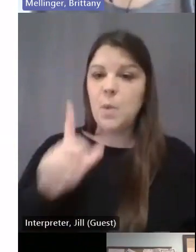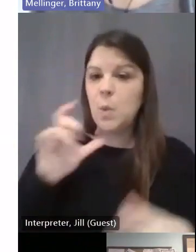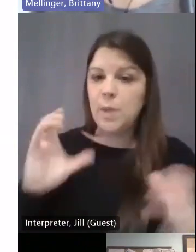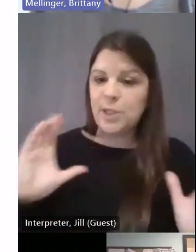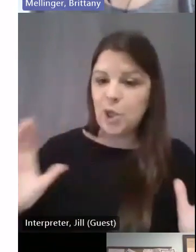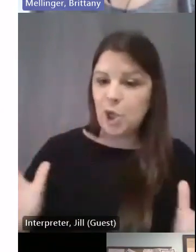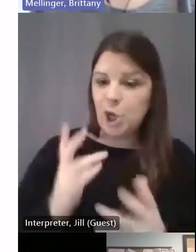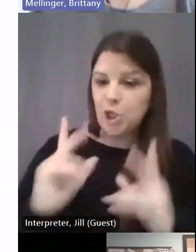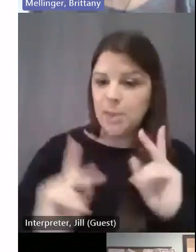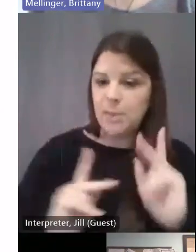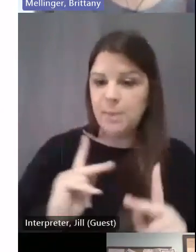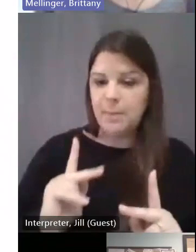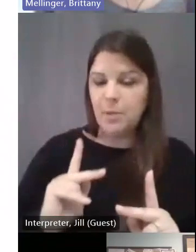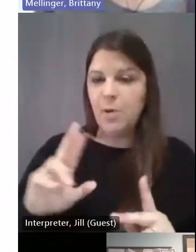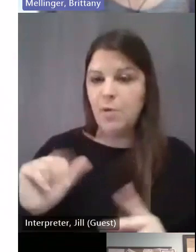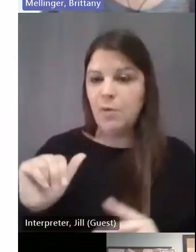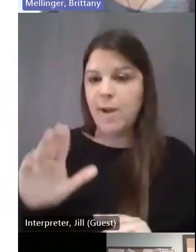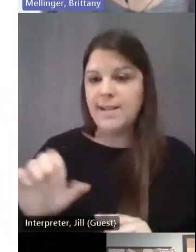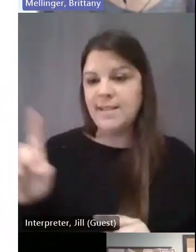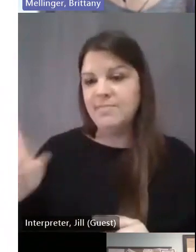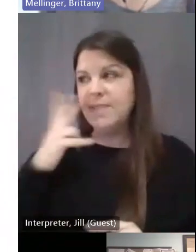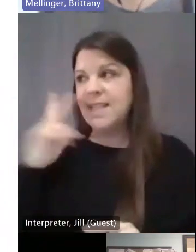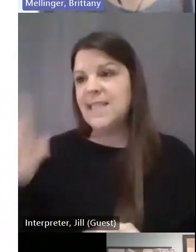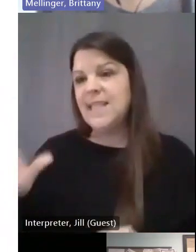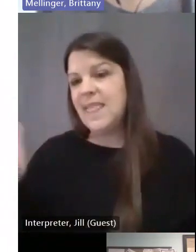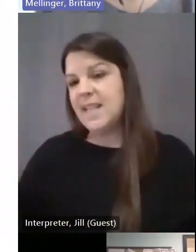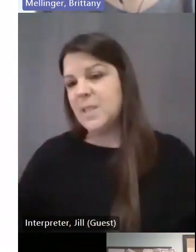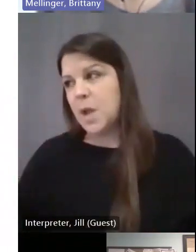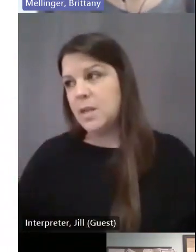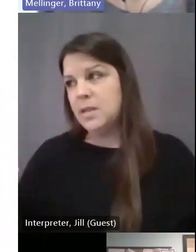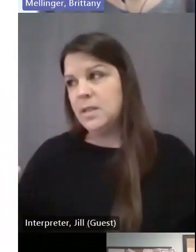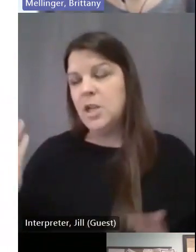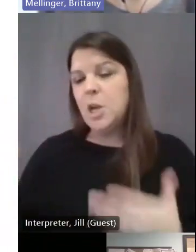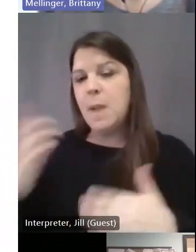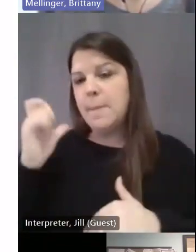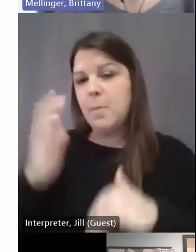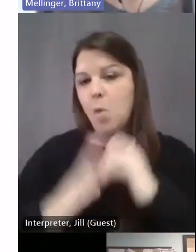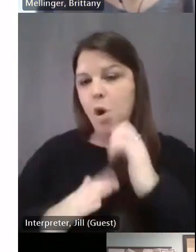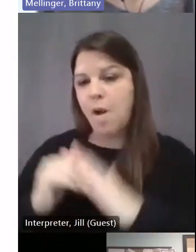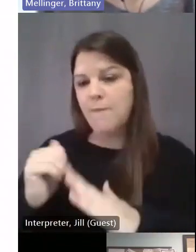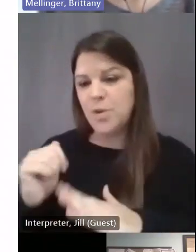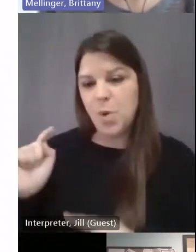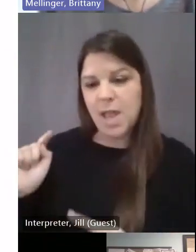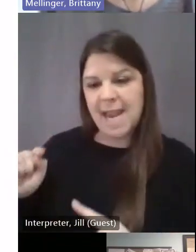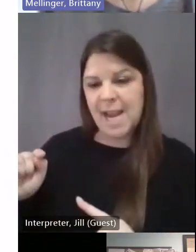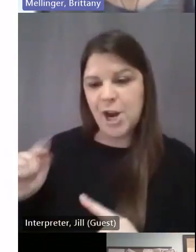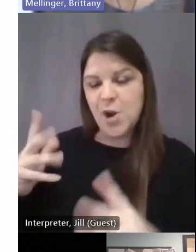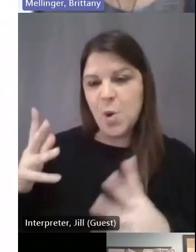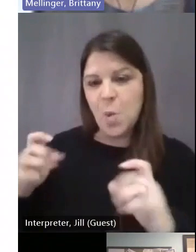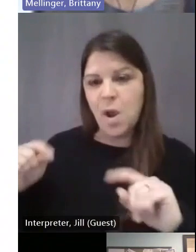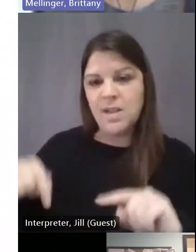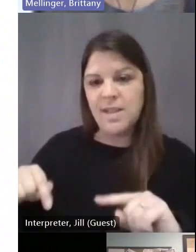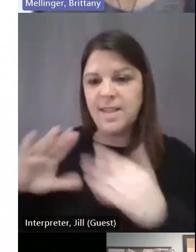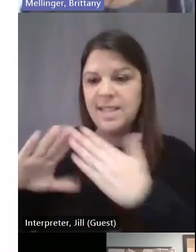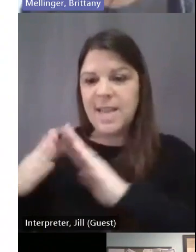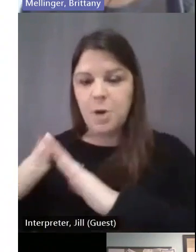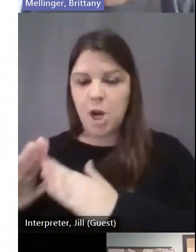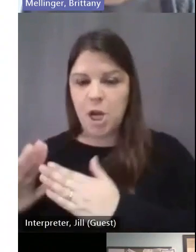encouraging folks of a certain race to check out this neighborhood, saying you might be more comfortable here. You might want this